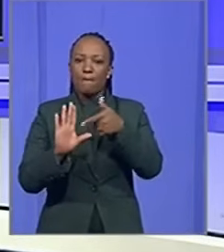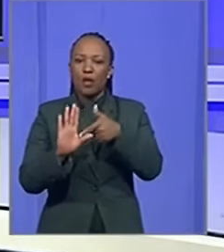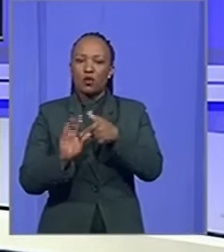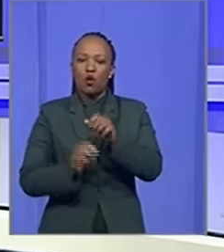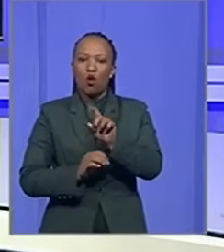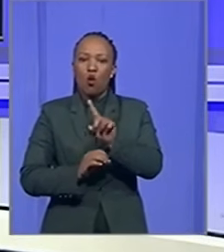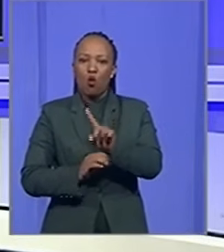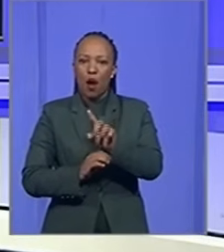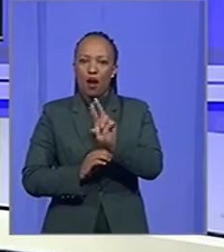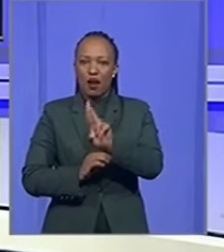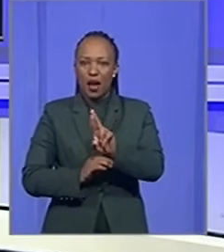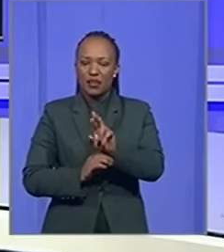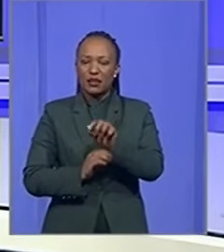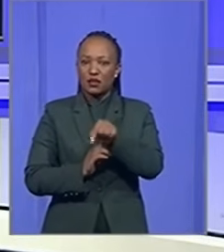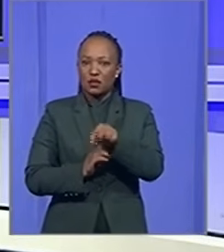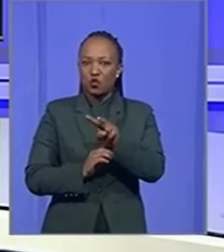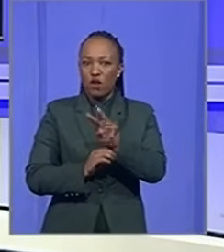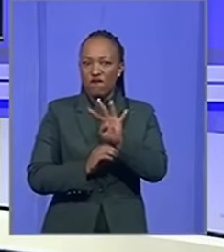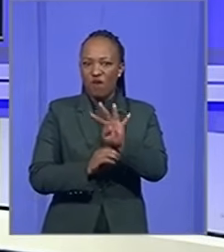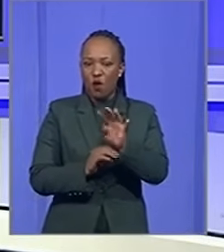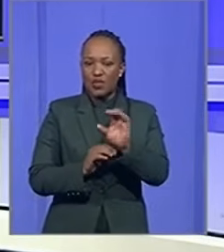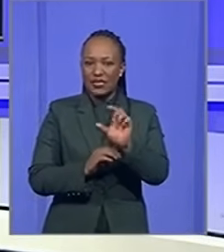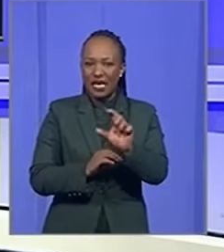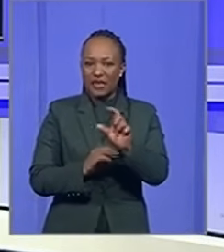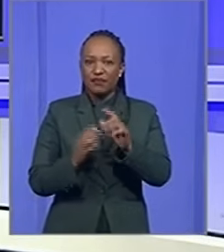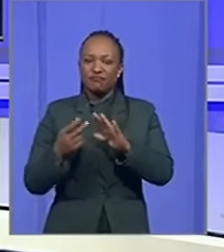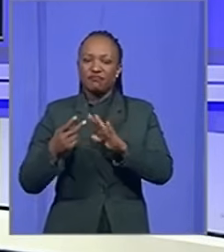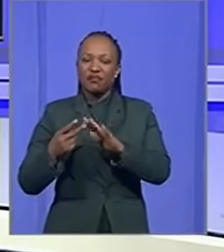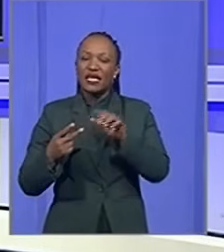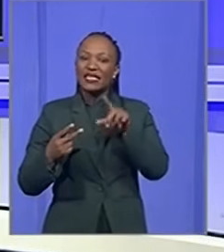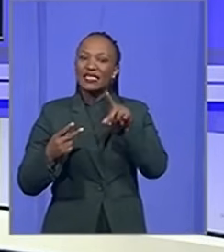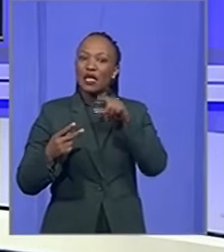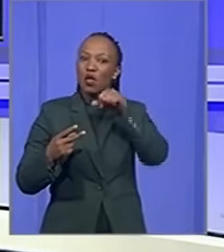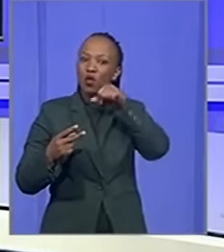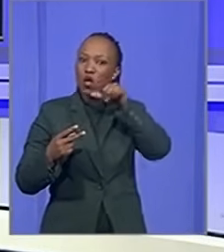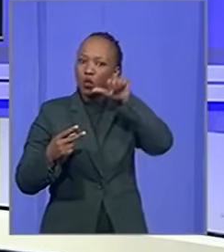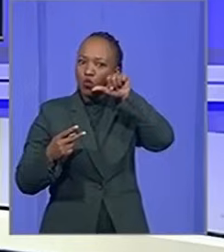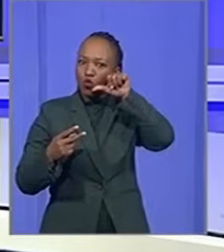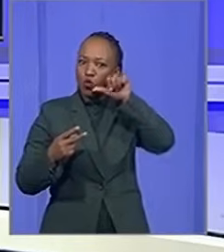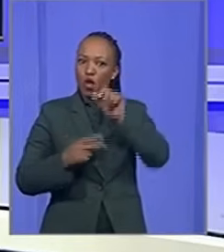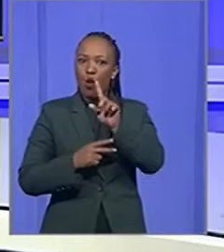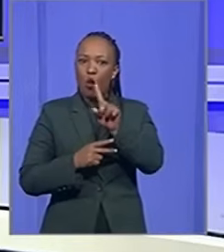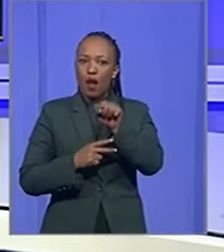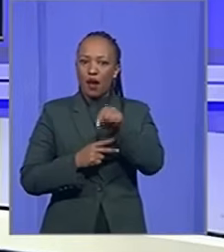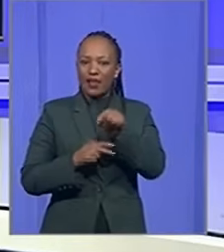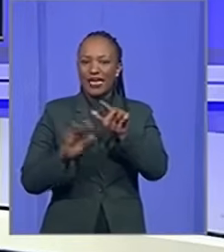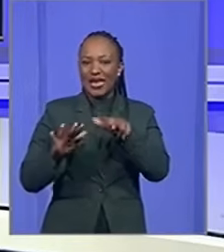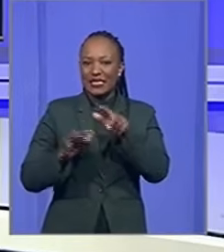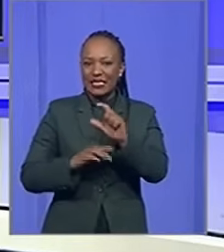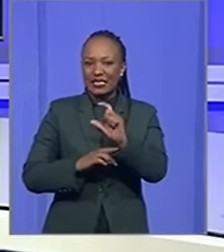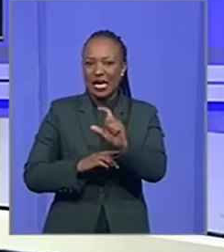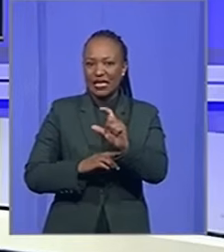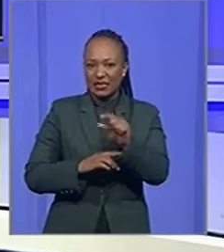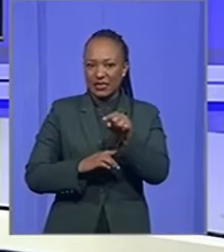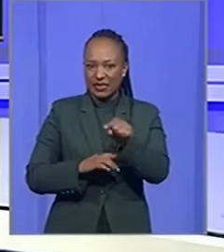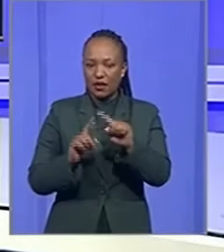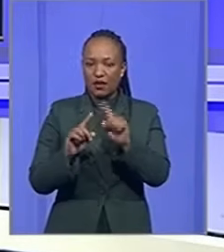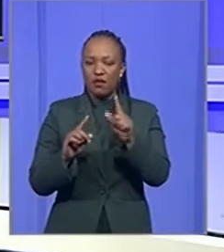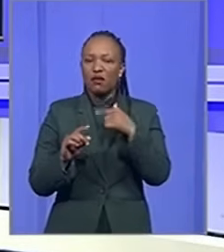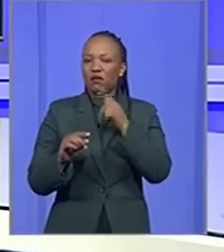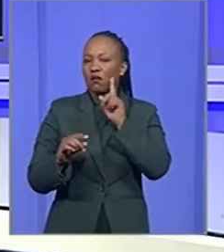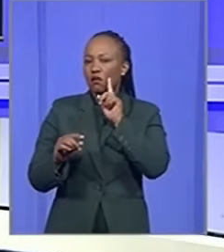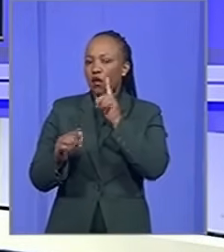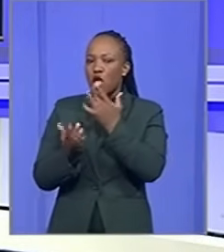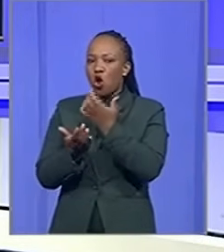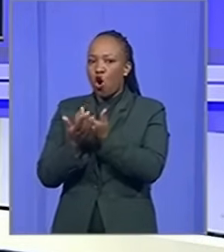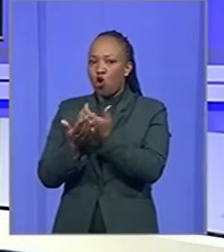ka R1.24 litara ha diesel e tla theoha ka R1.18. Jwala re bona hore mebaraka e sebeditse